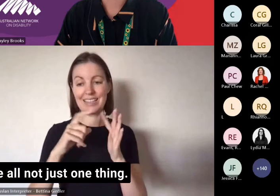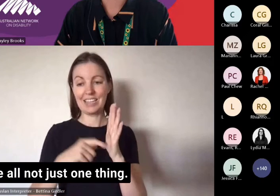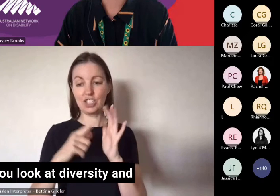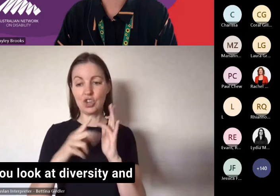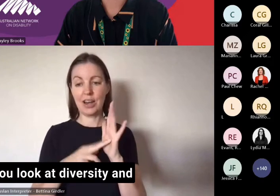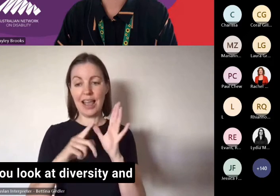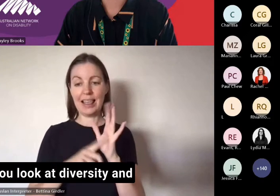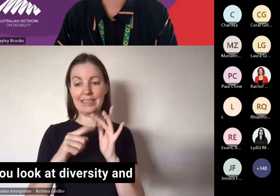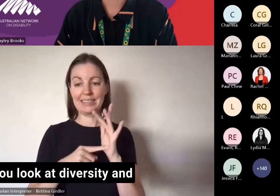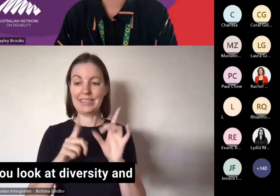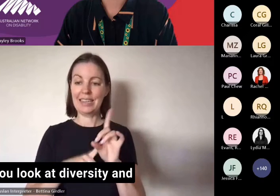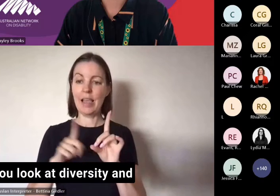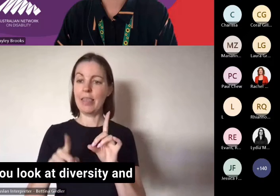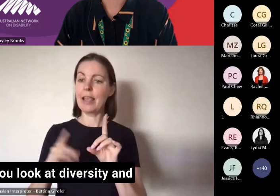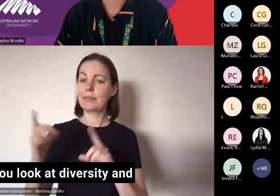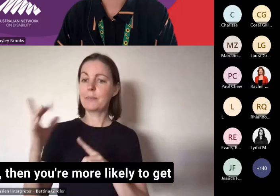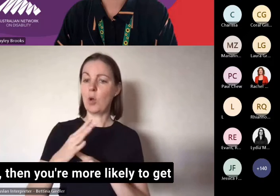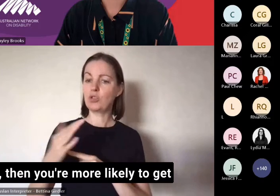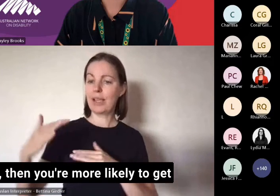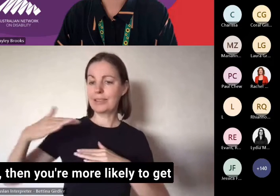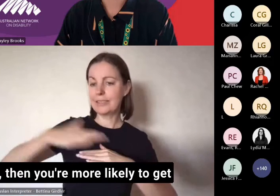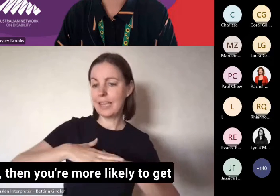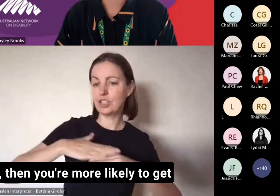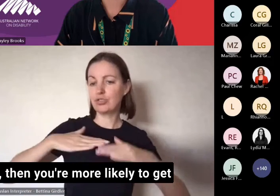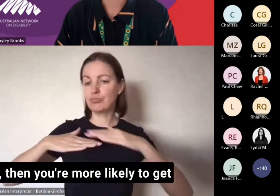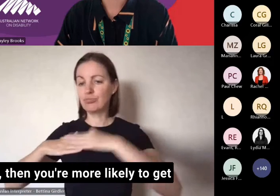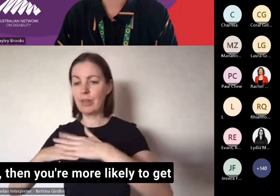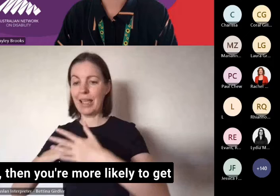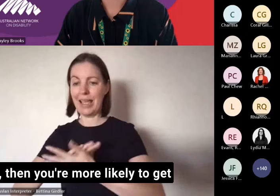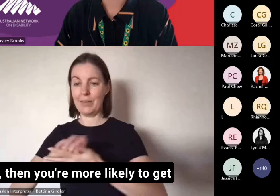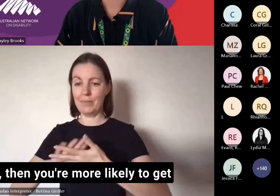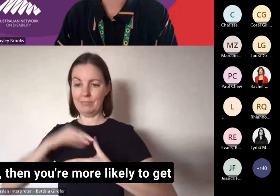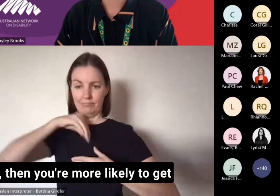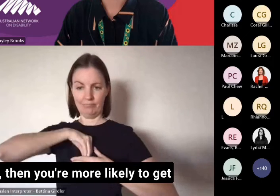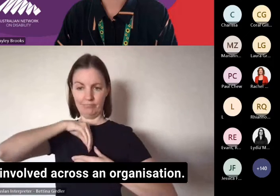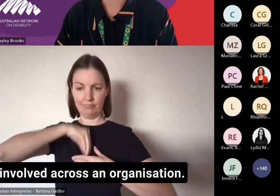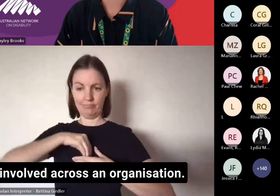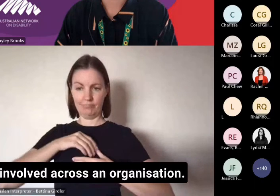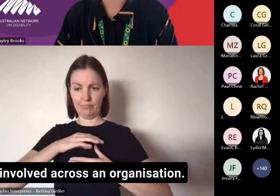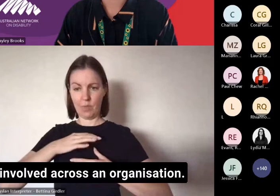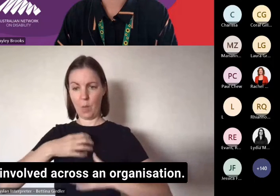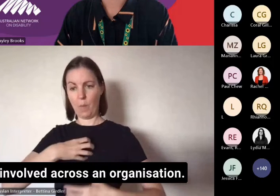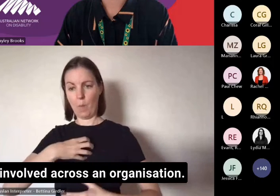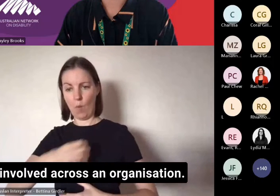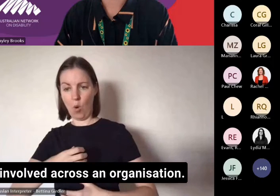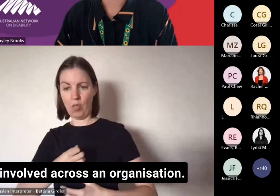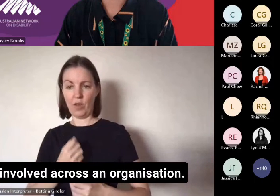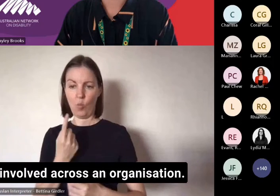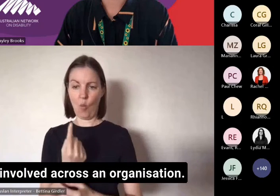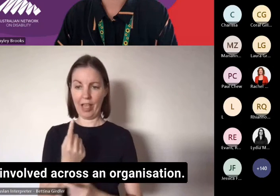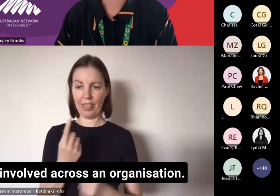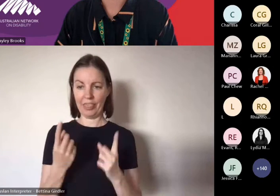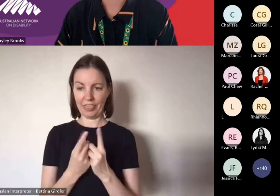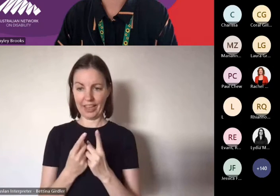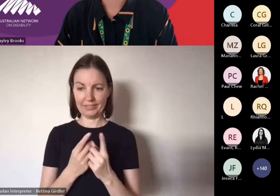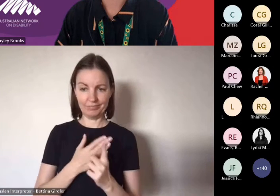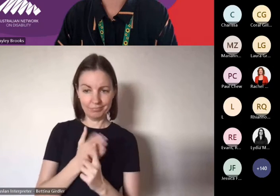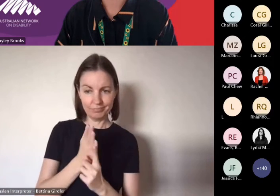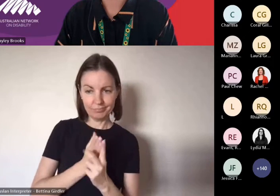thing. And again, if you look at diversity and inclusion collectively, then you're more likely to get champions and people involved across an